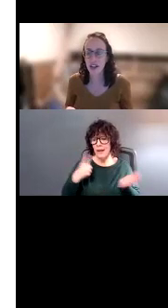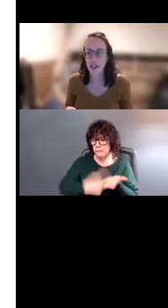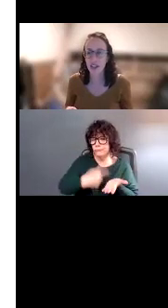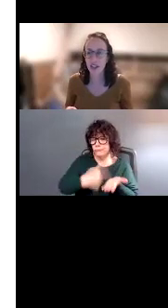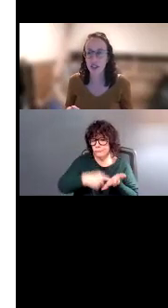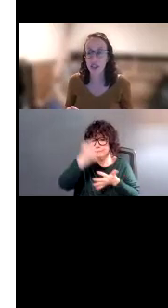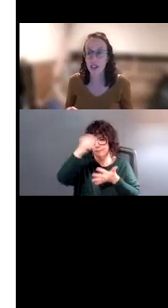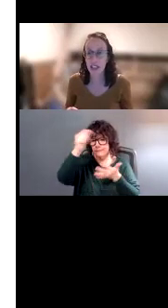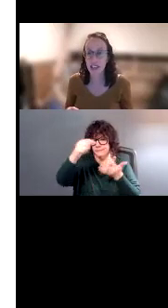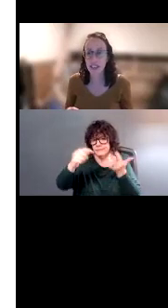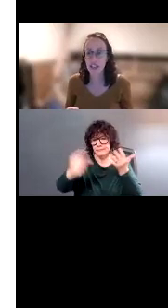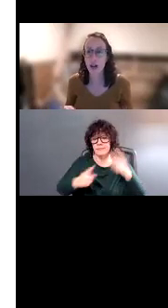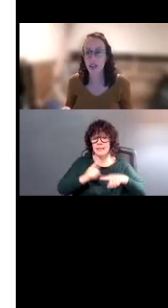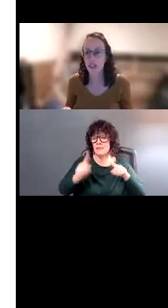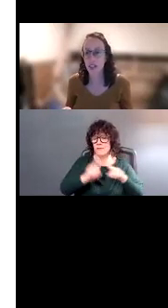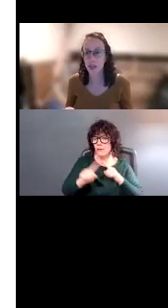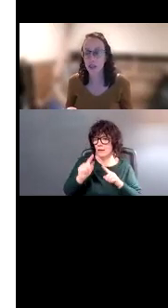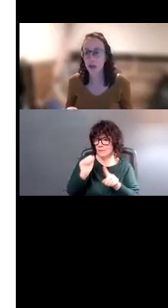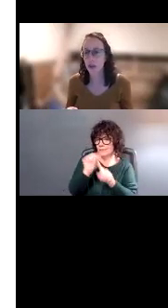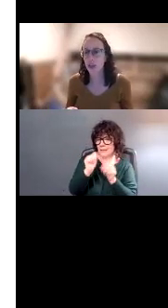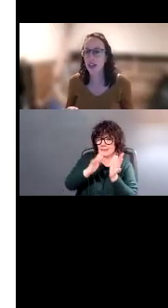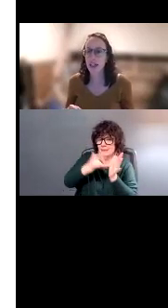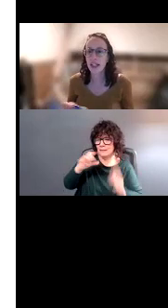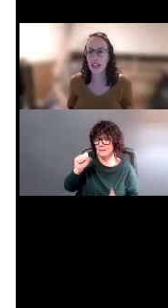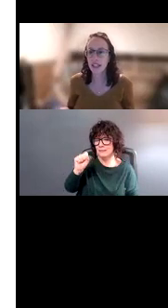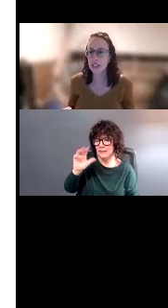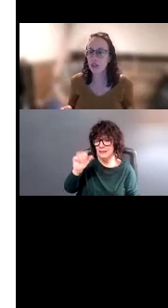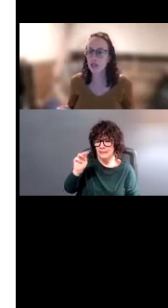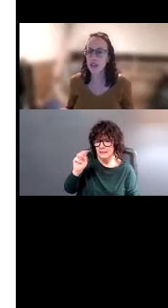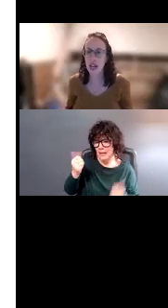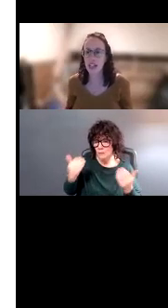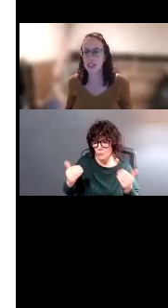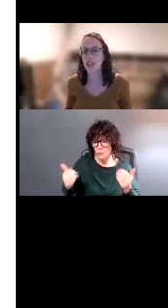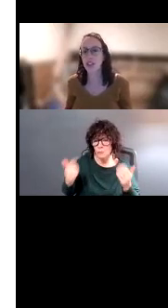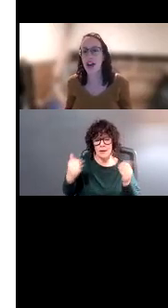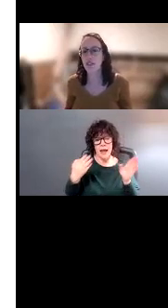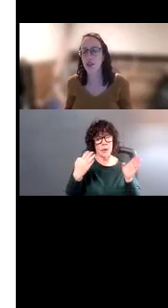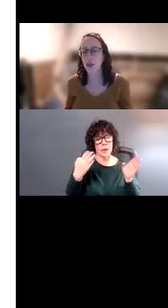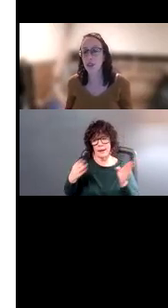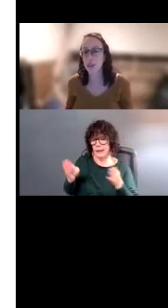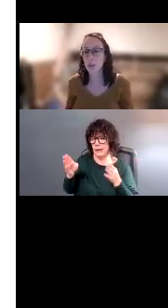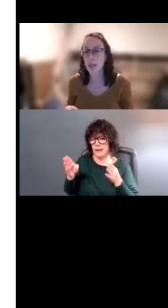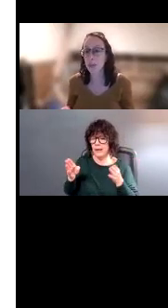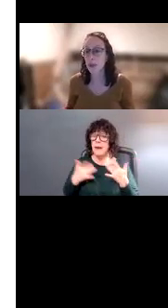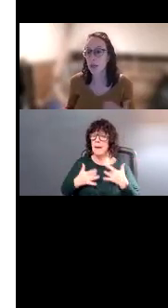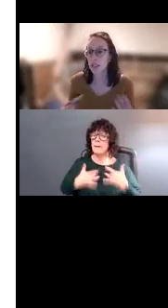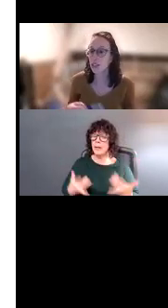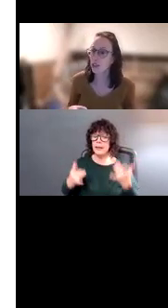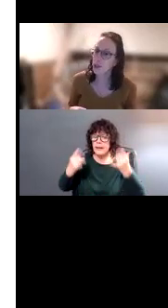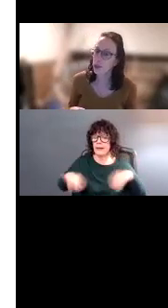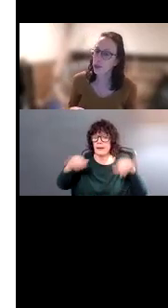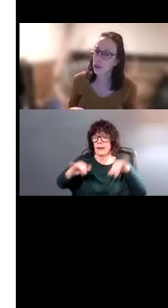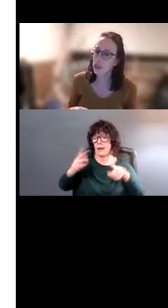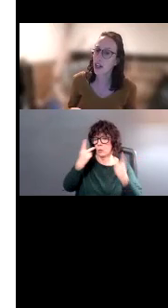few of the trends in all of them. So again, these are red flags to look out for. So people coming